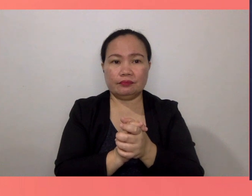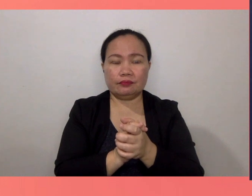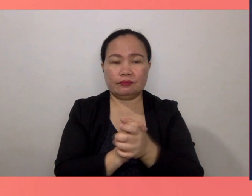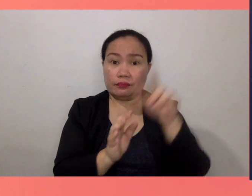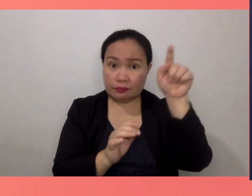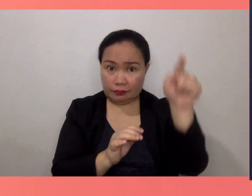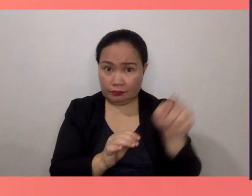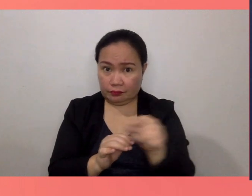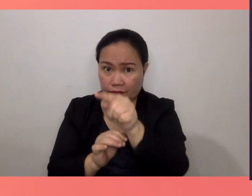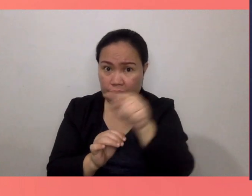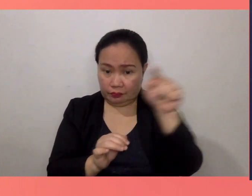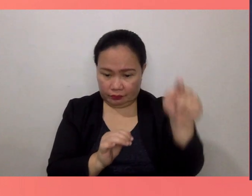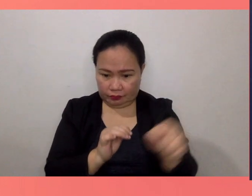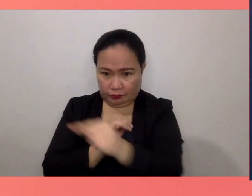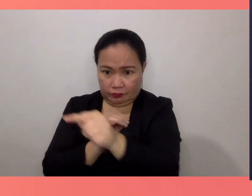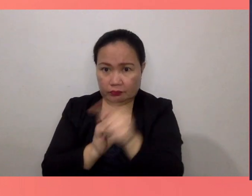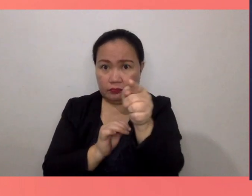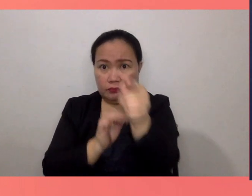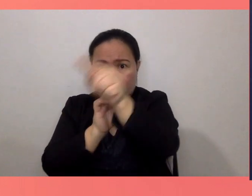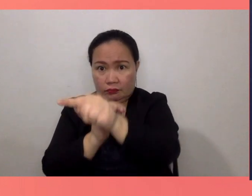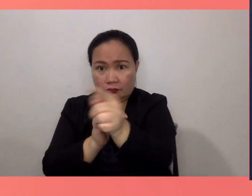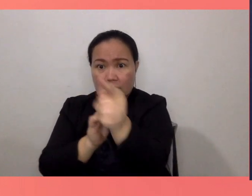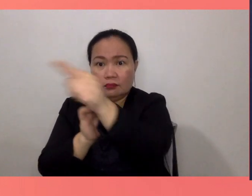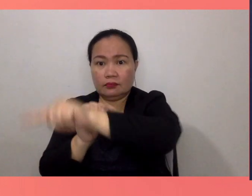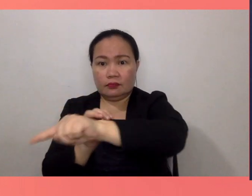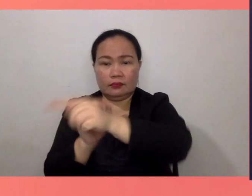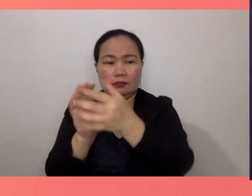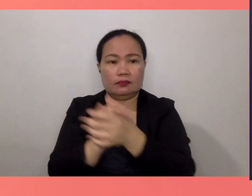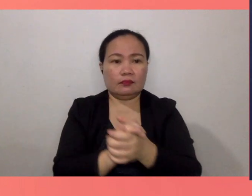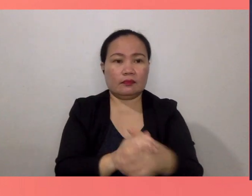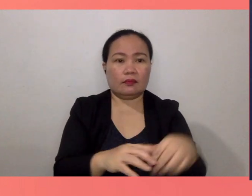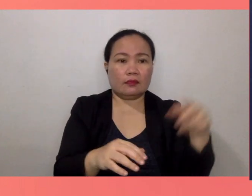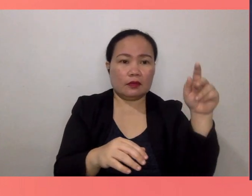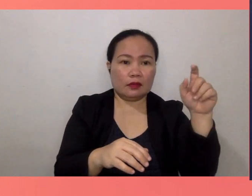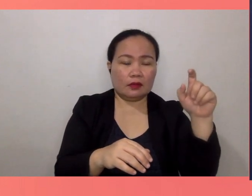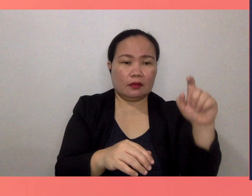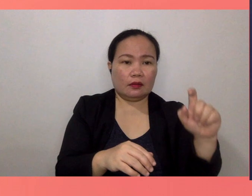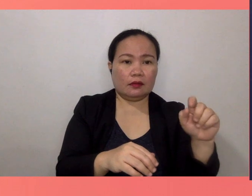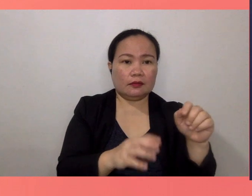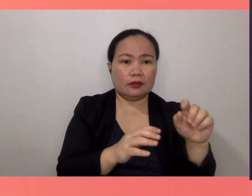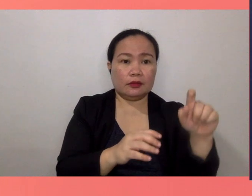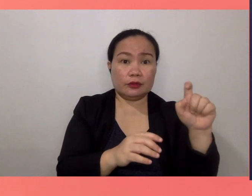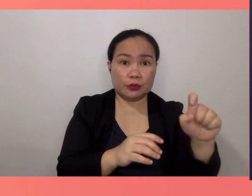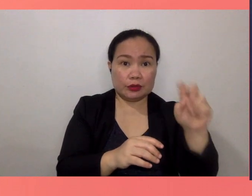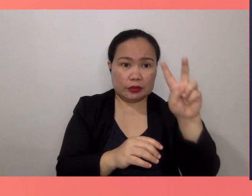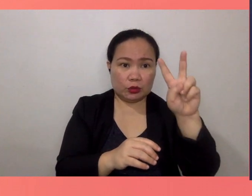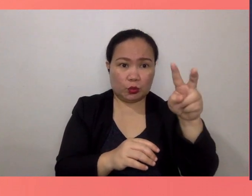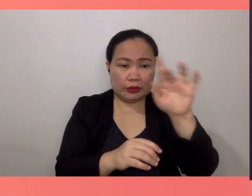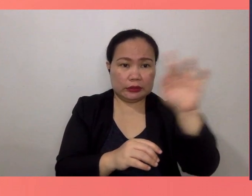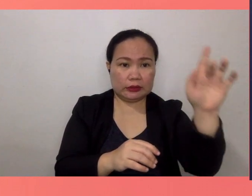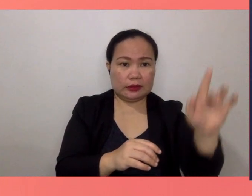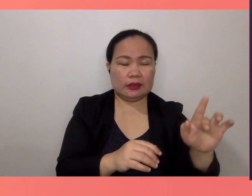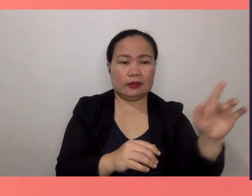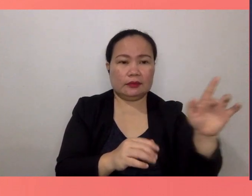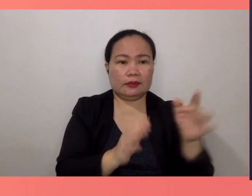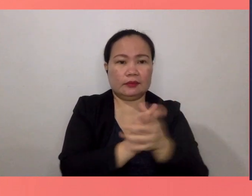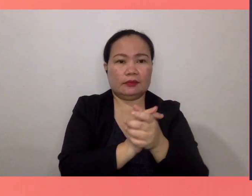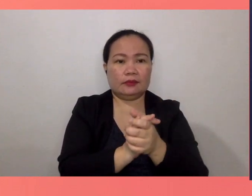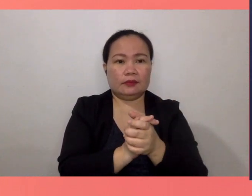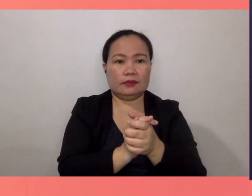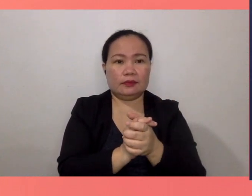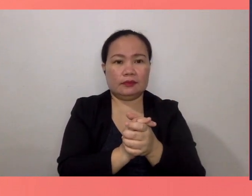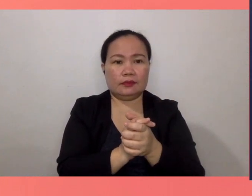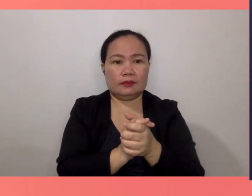ng FOIL method dyan. So, that is square root of x times square root of x, that is square root of x squared. Square root of